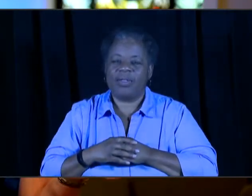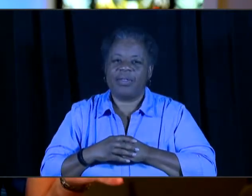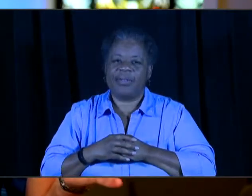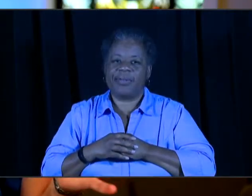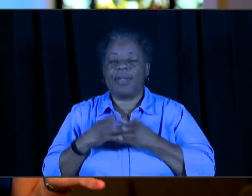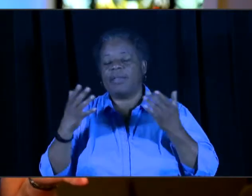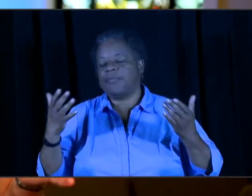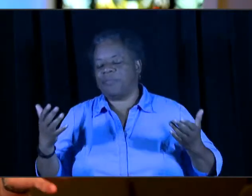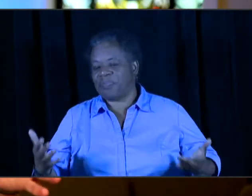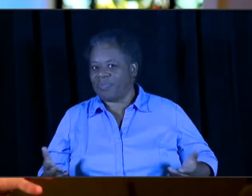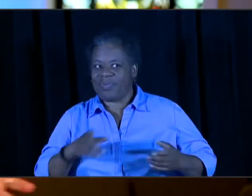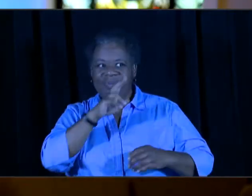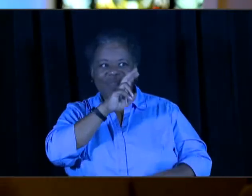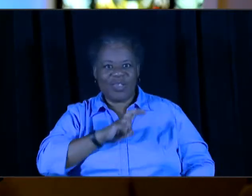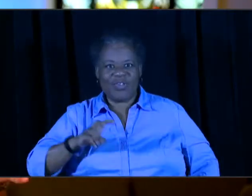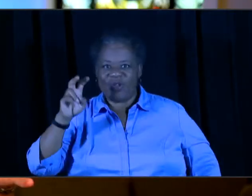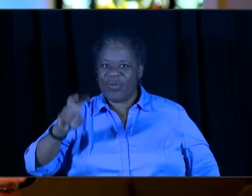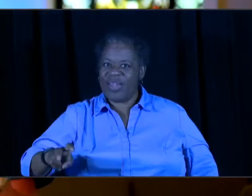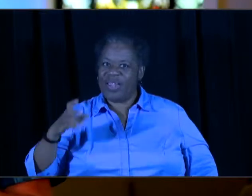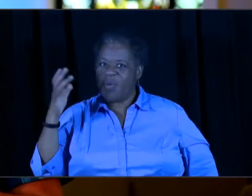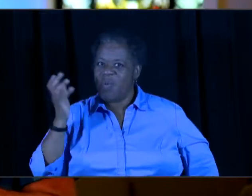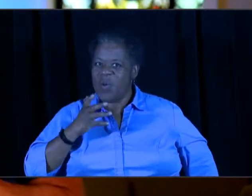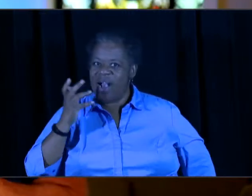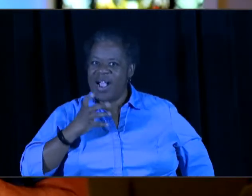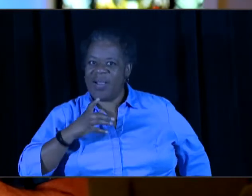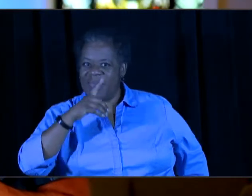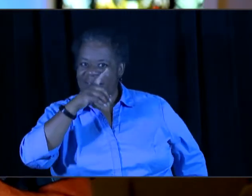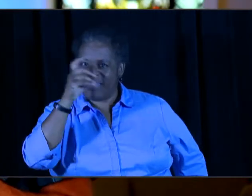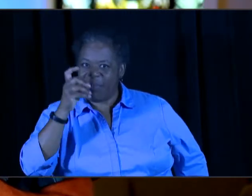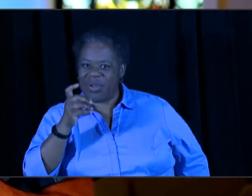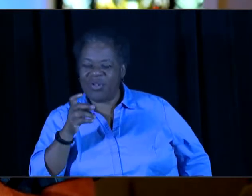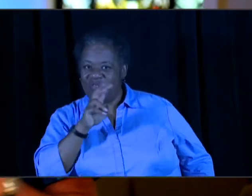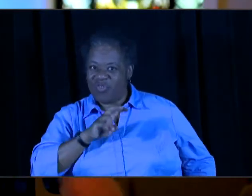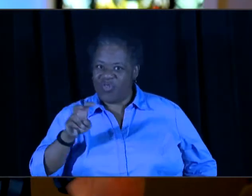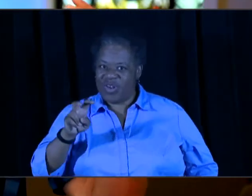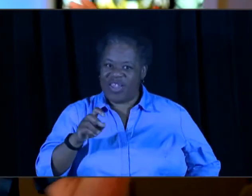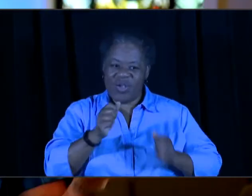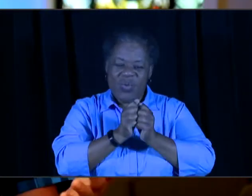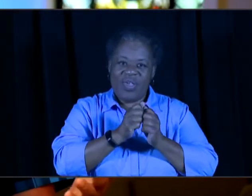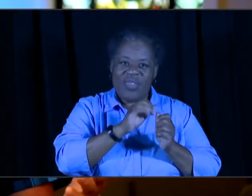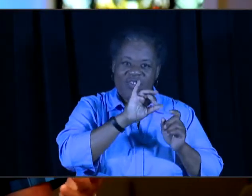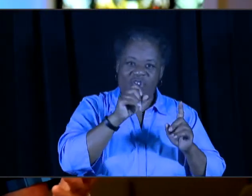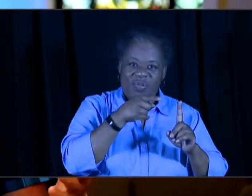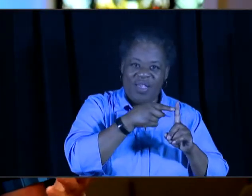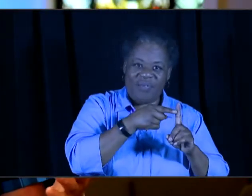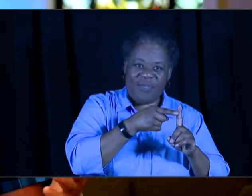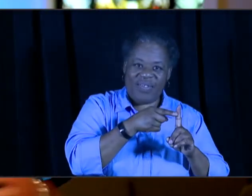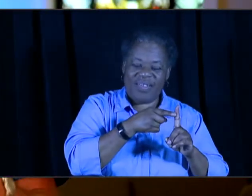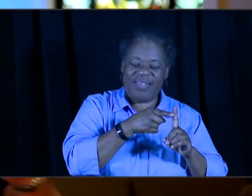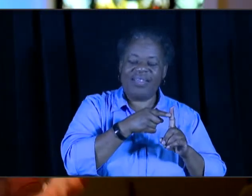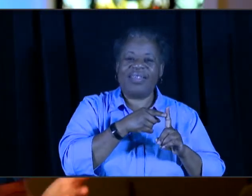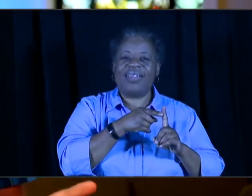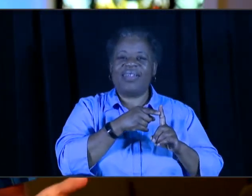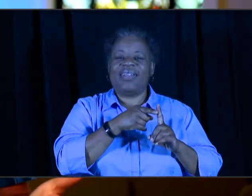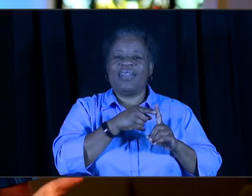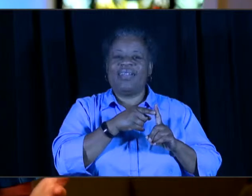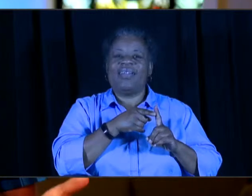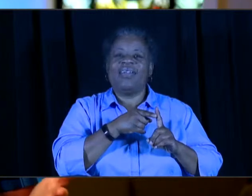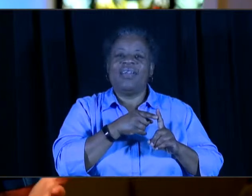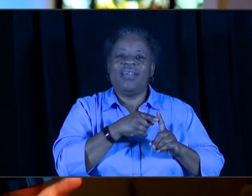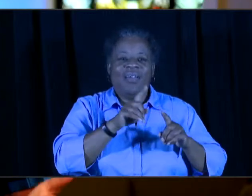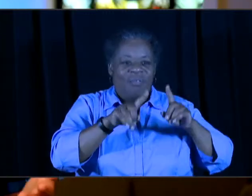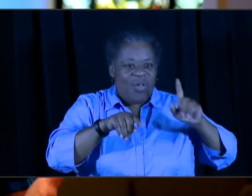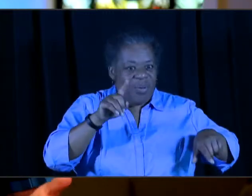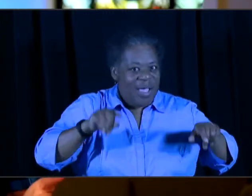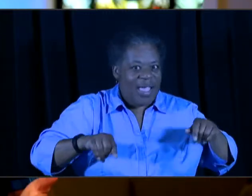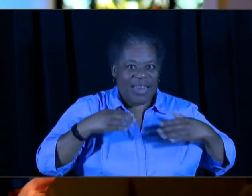Well, it's been quite a journey we've been on with Joseph this summer, hasn't it? We have followed him through almost every variety of